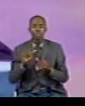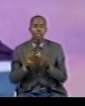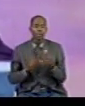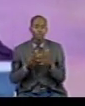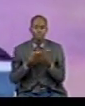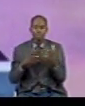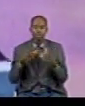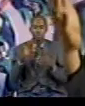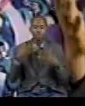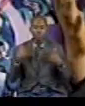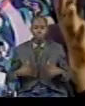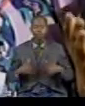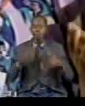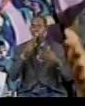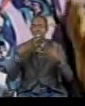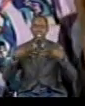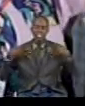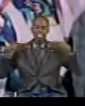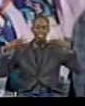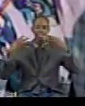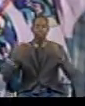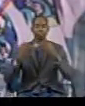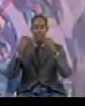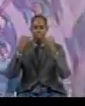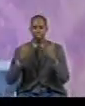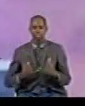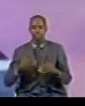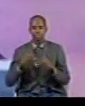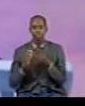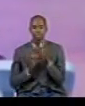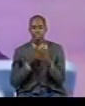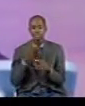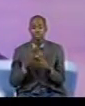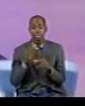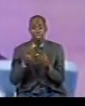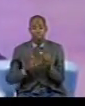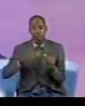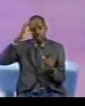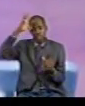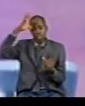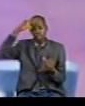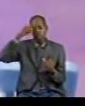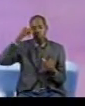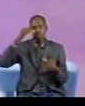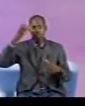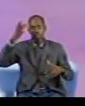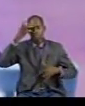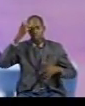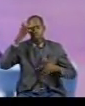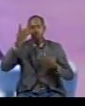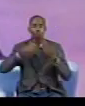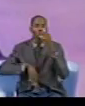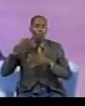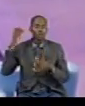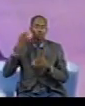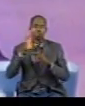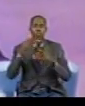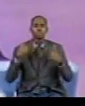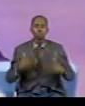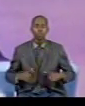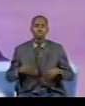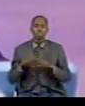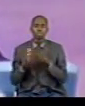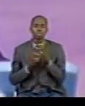in Jesus' name. Amen. Every incurable disease, come out of your body. Amen. Cancer,